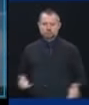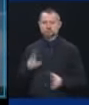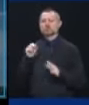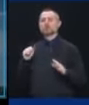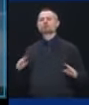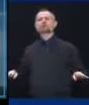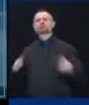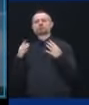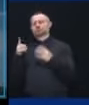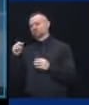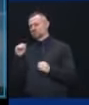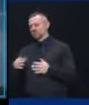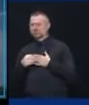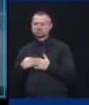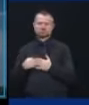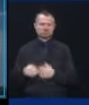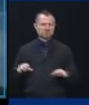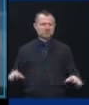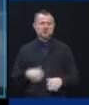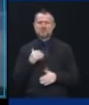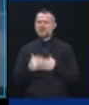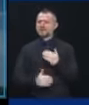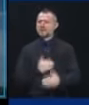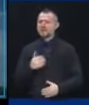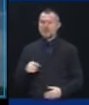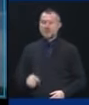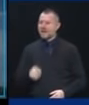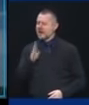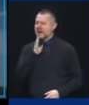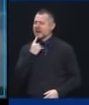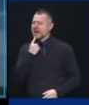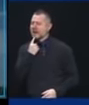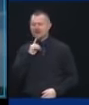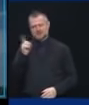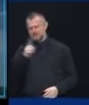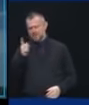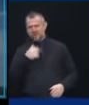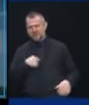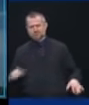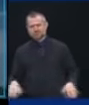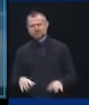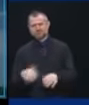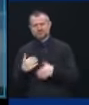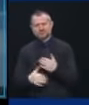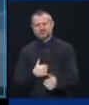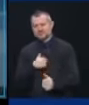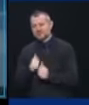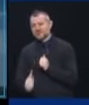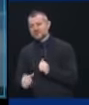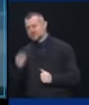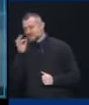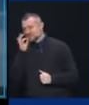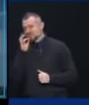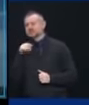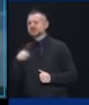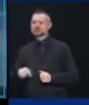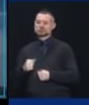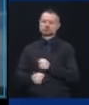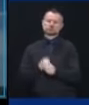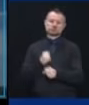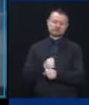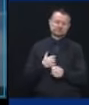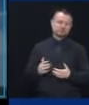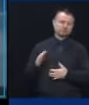way. And legalizing cannabis is this year's priority to be the progressive capital of the